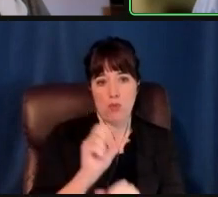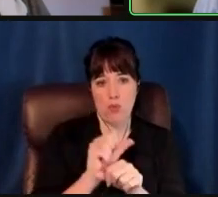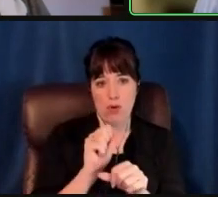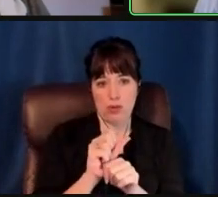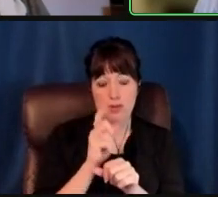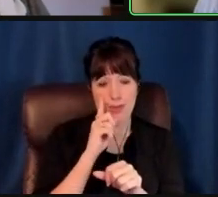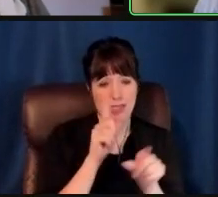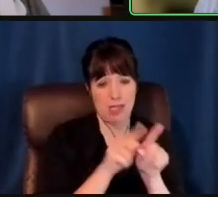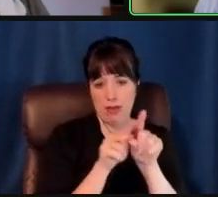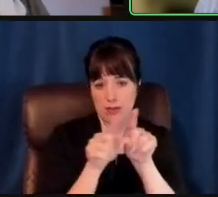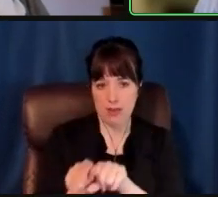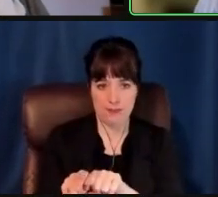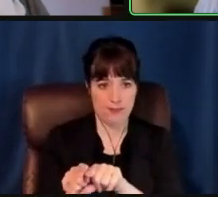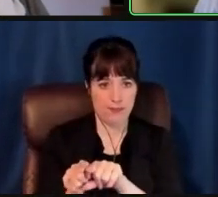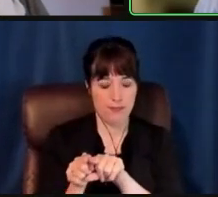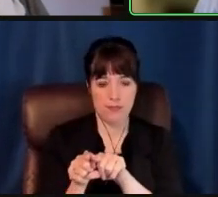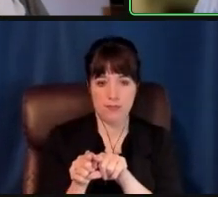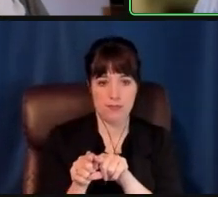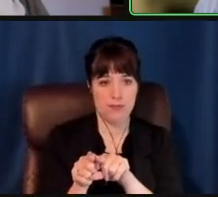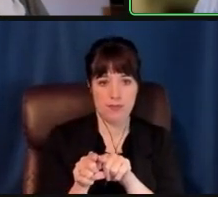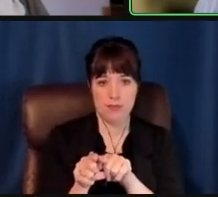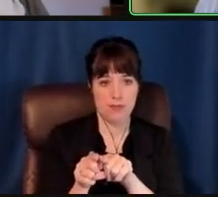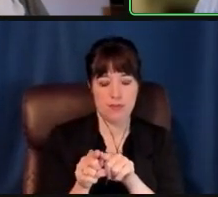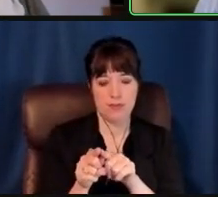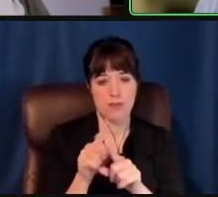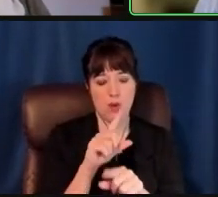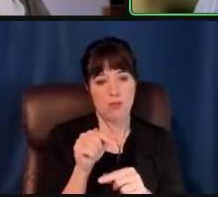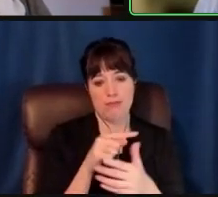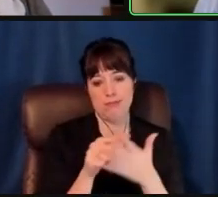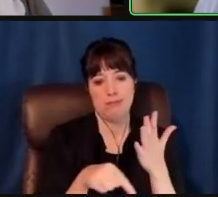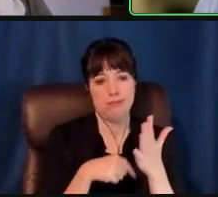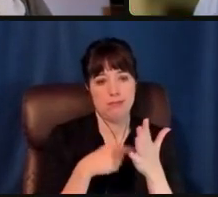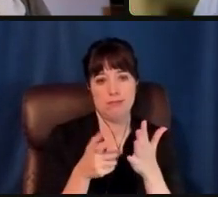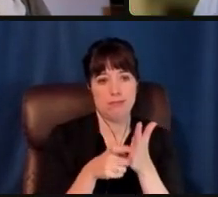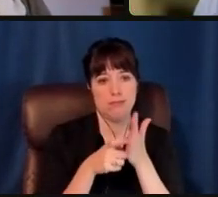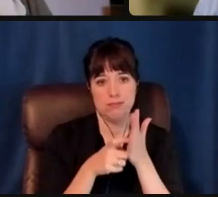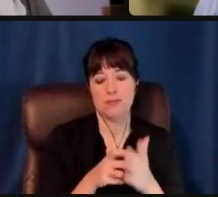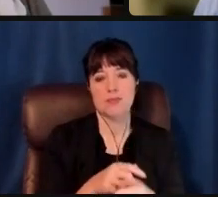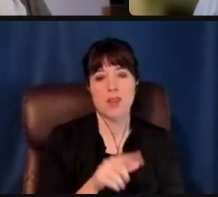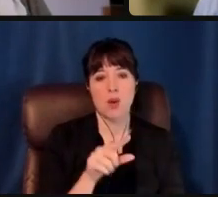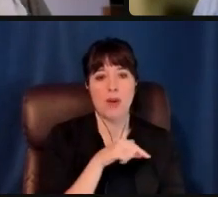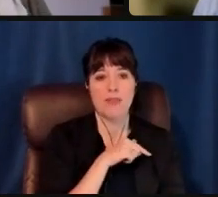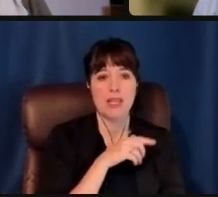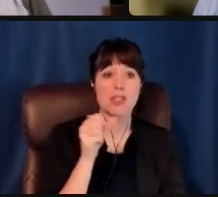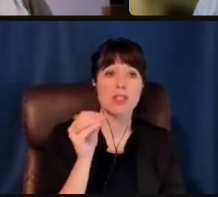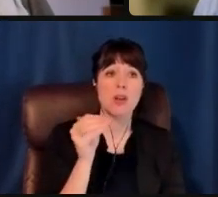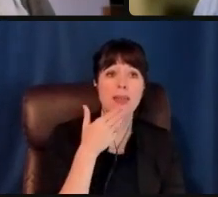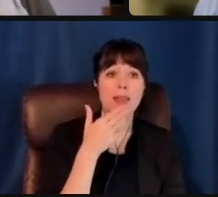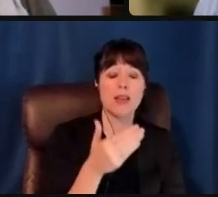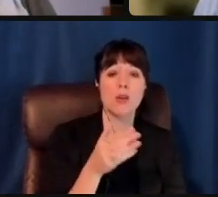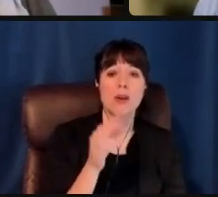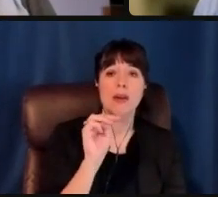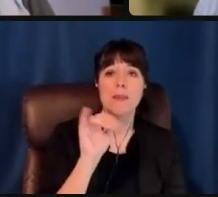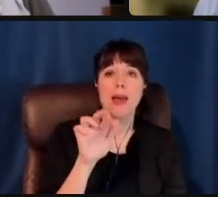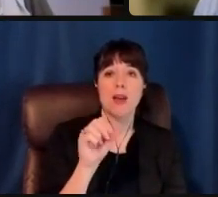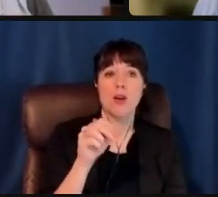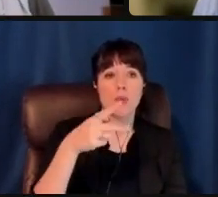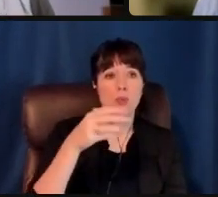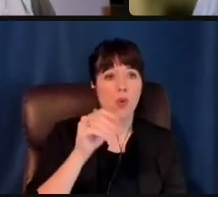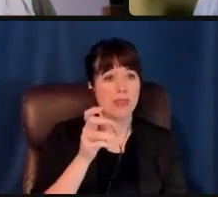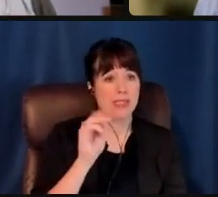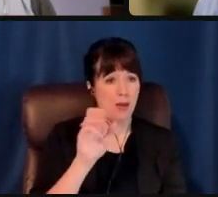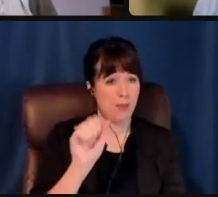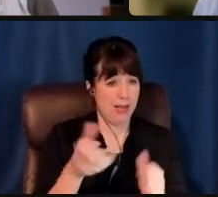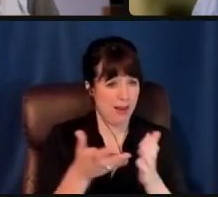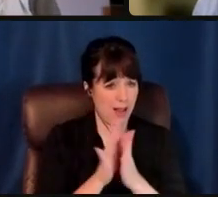it's the same qualifications. Thank you. And Mayor Pro Tem, could I ask one more? Thank